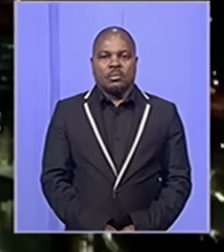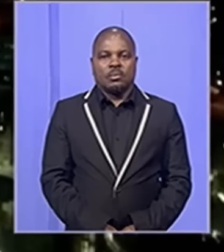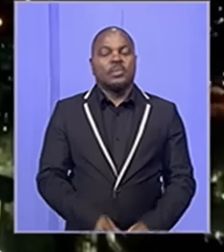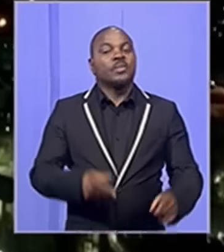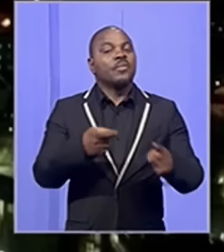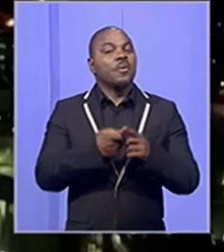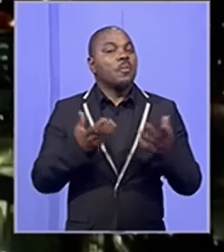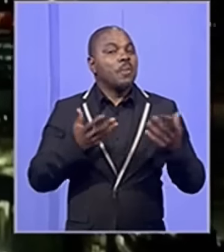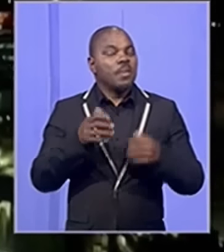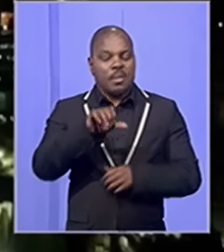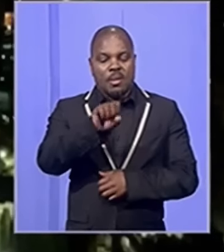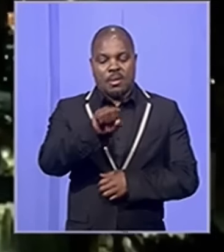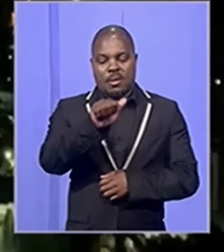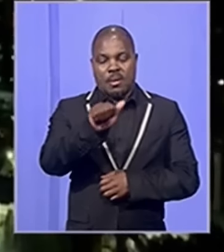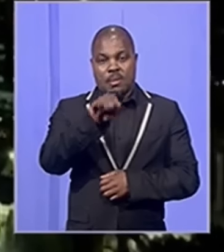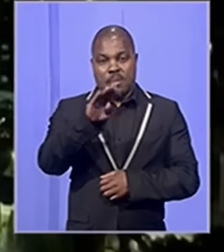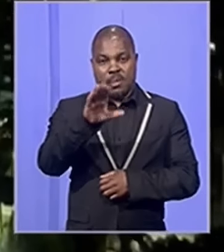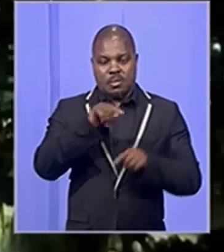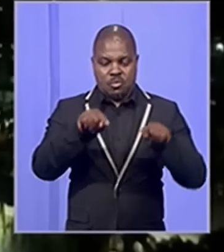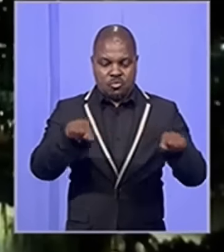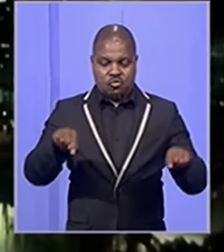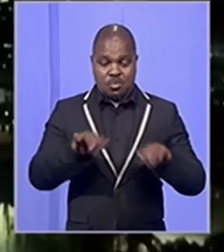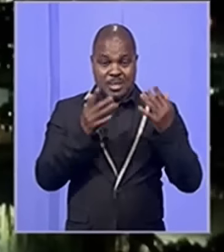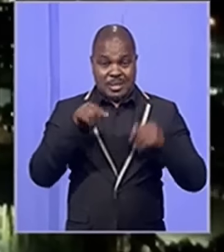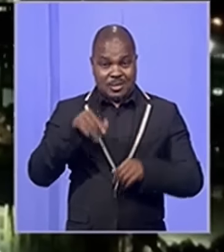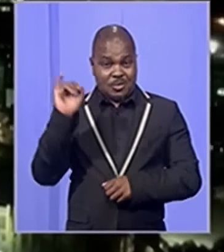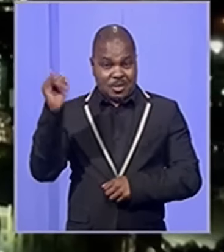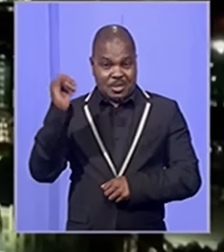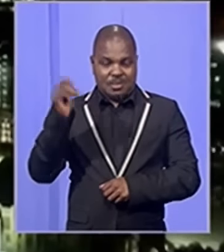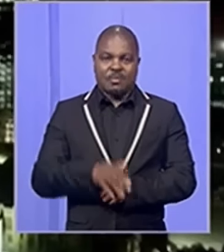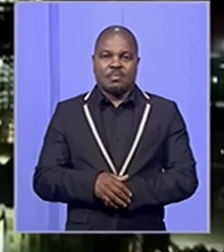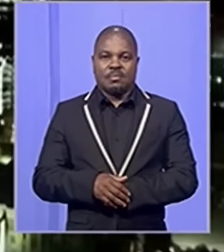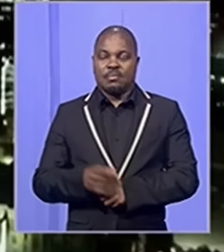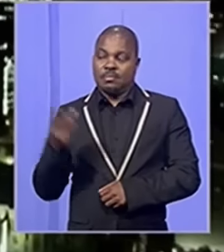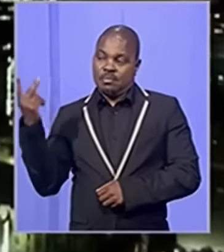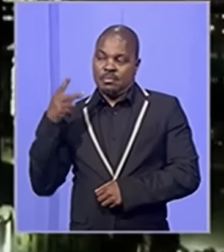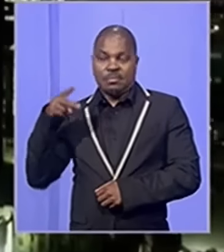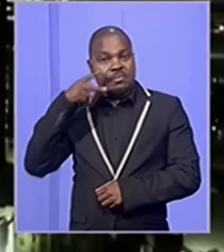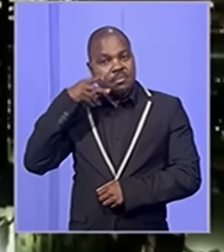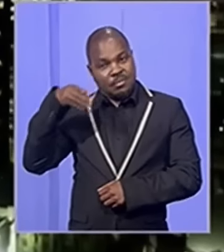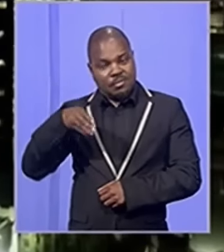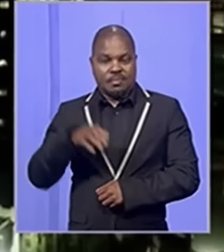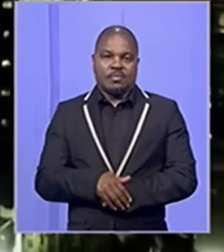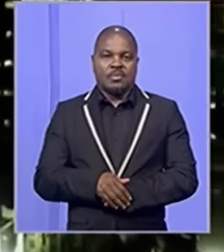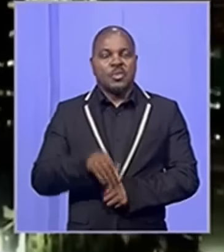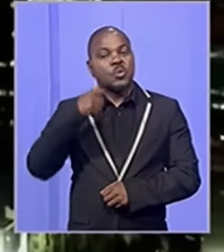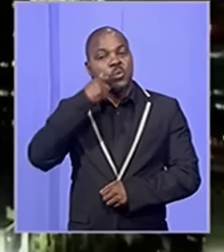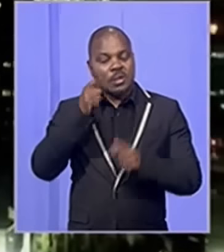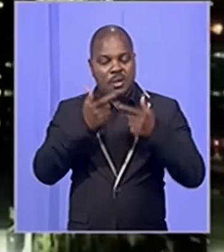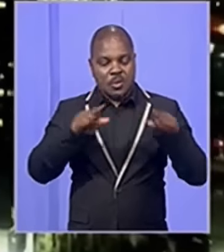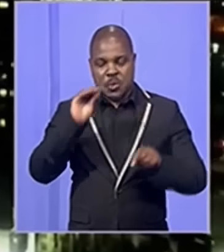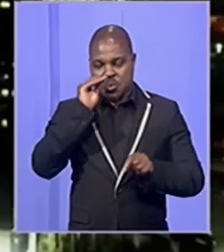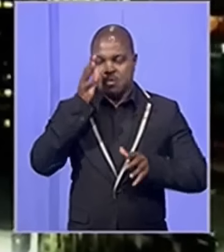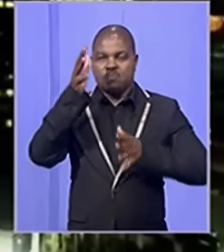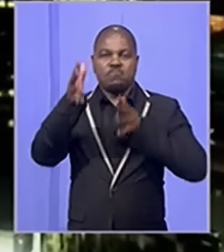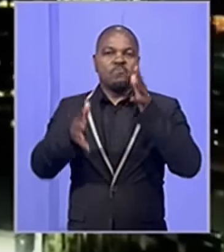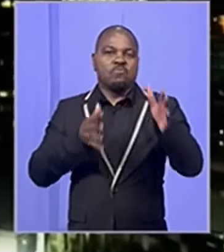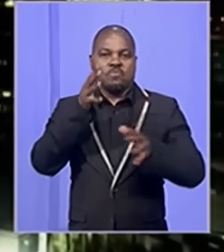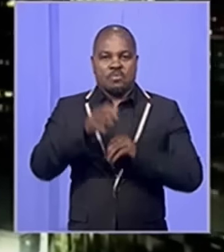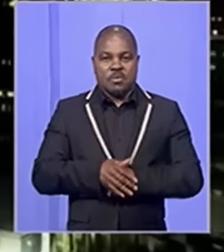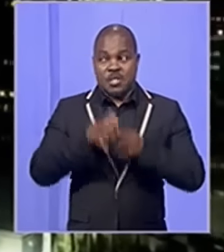Ka tlhamalalo go tswa SABC Studio 10 Auckland Park, Johannesburg, nna le Augustine Letlalo re go tlisetsa kgaso ya dikgang tsa